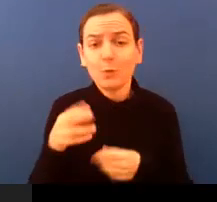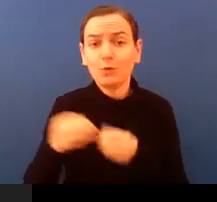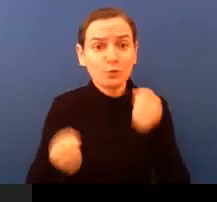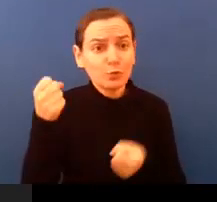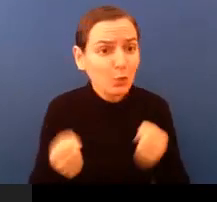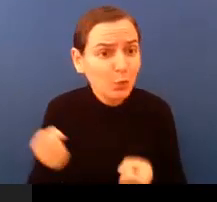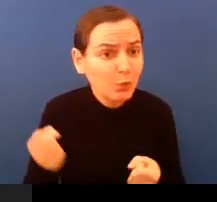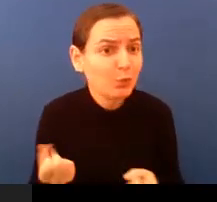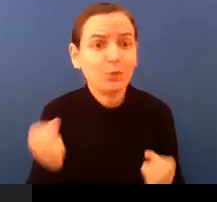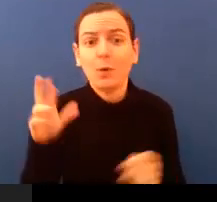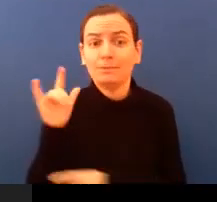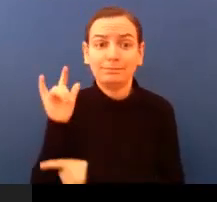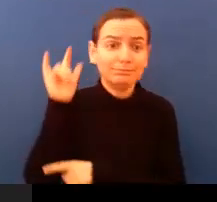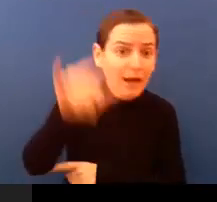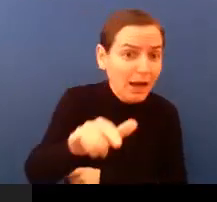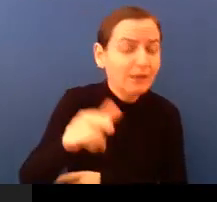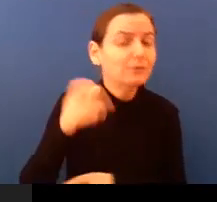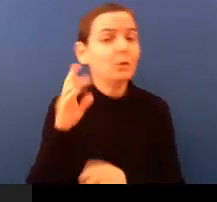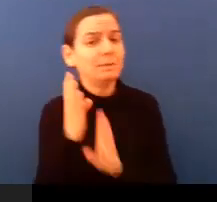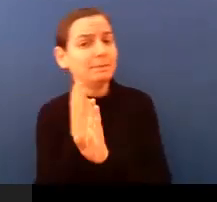and teaching it guide dog skills.